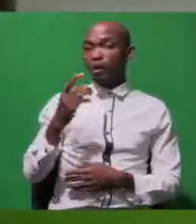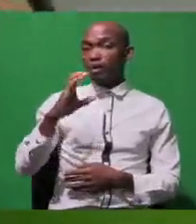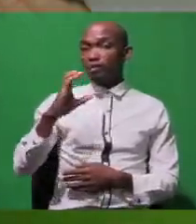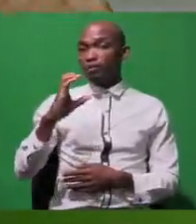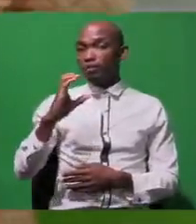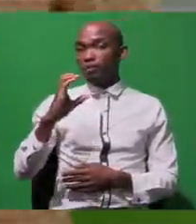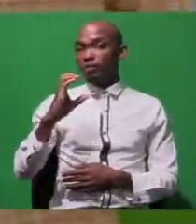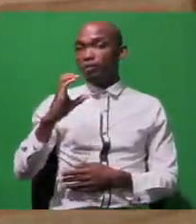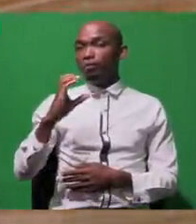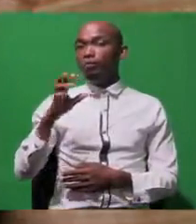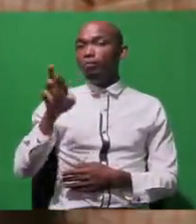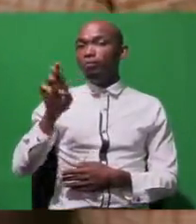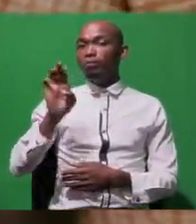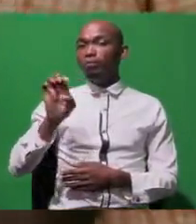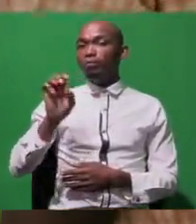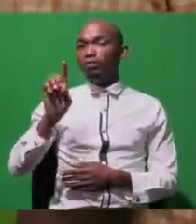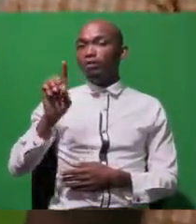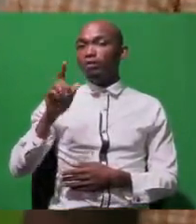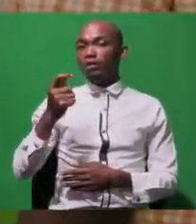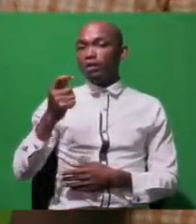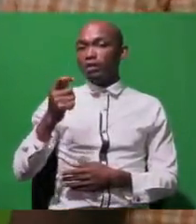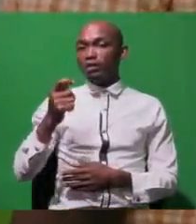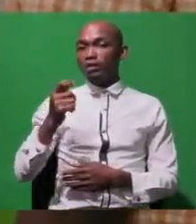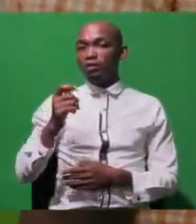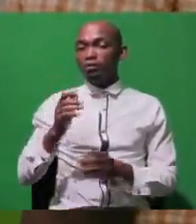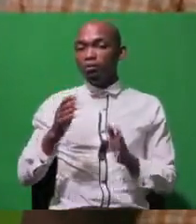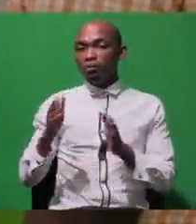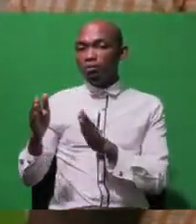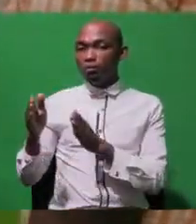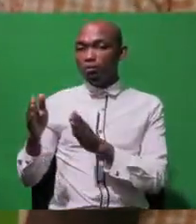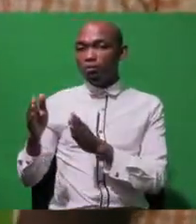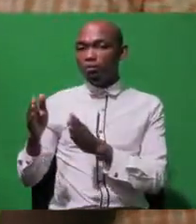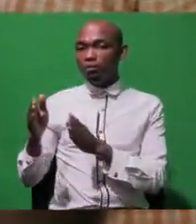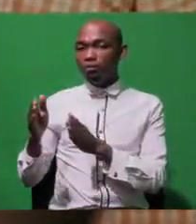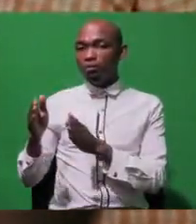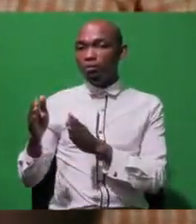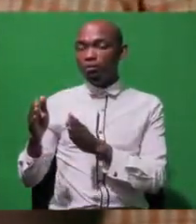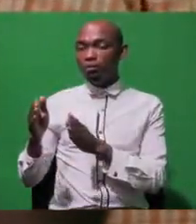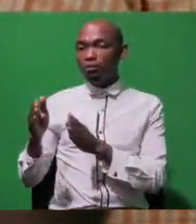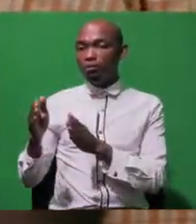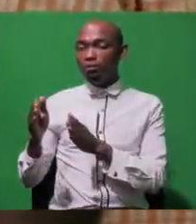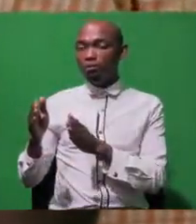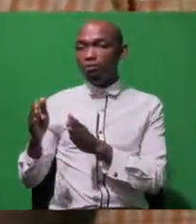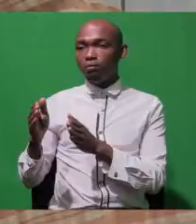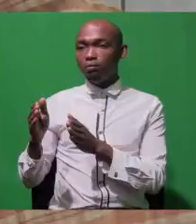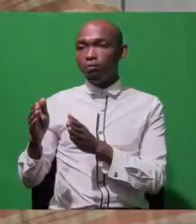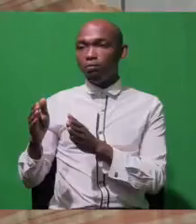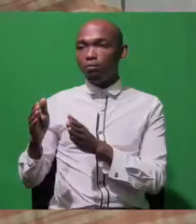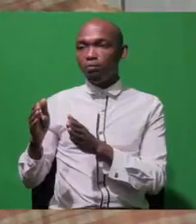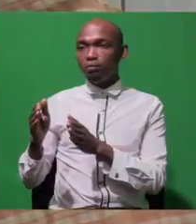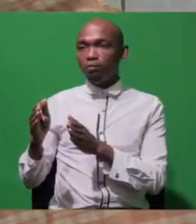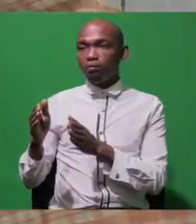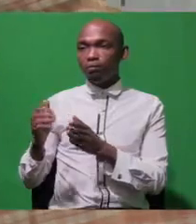credit side. You take discount receive,